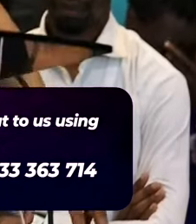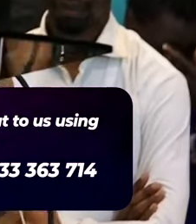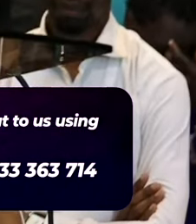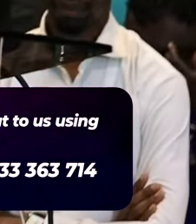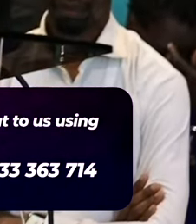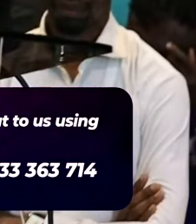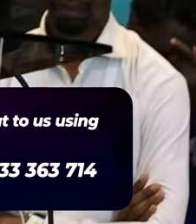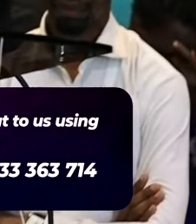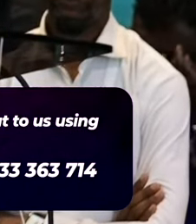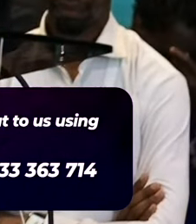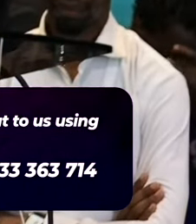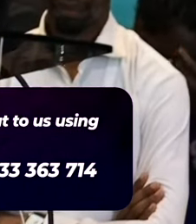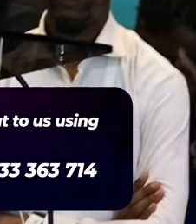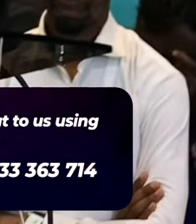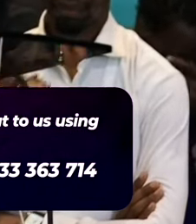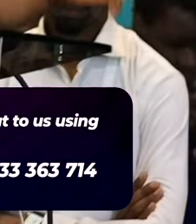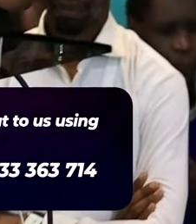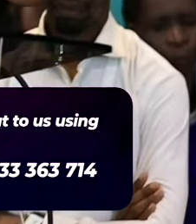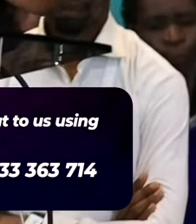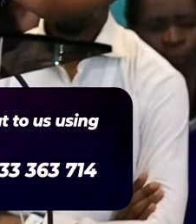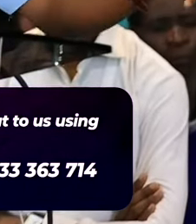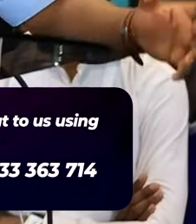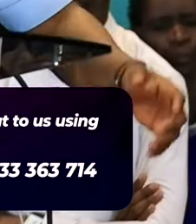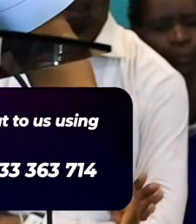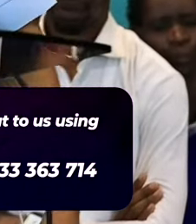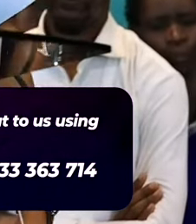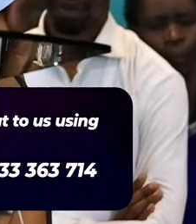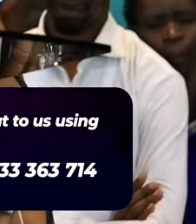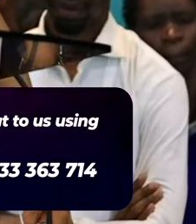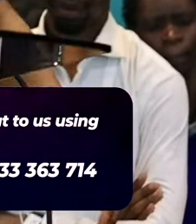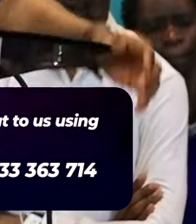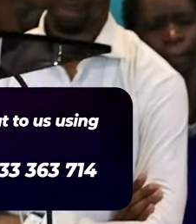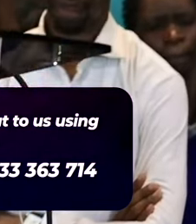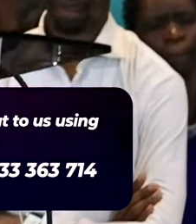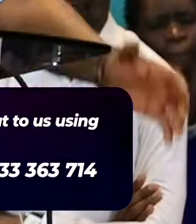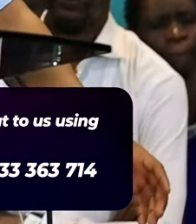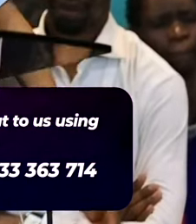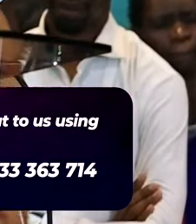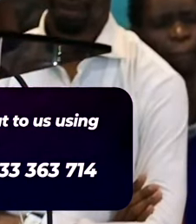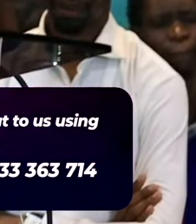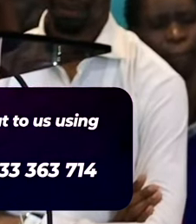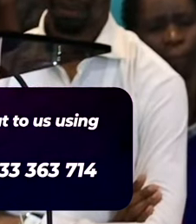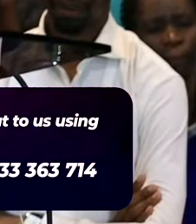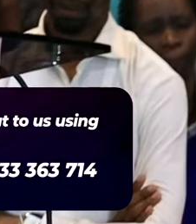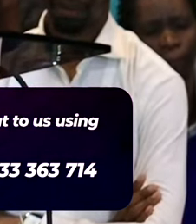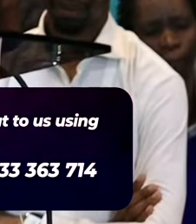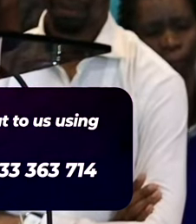in existence, Lord, do us a favor. May they be broken.